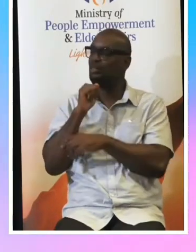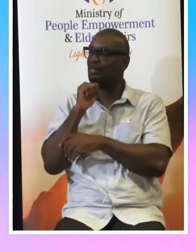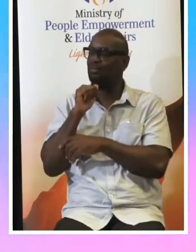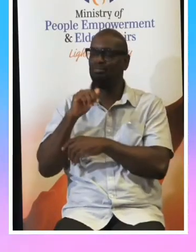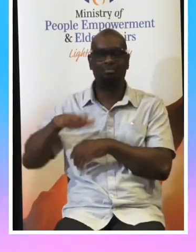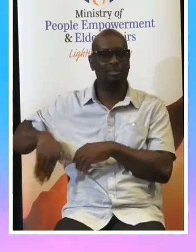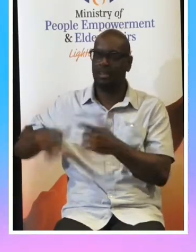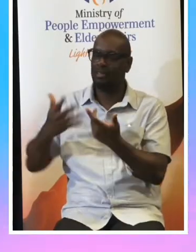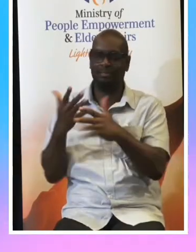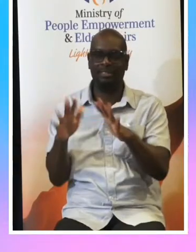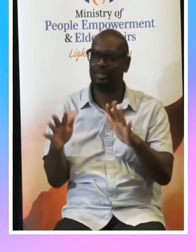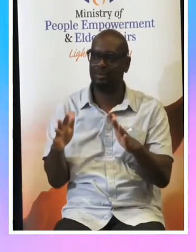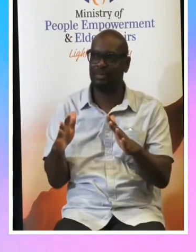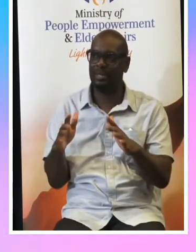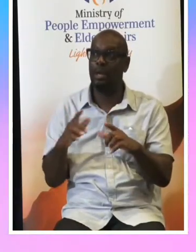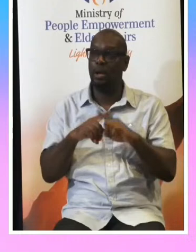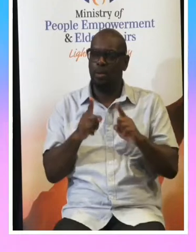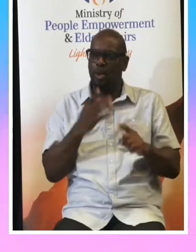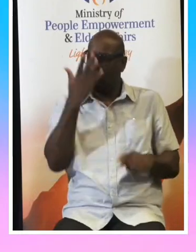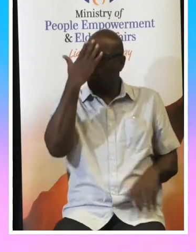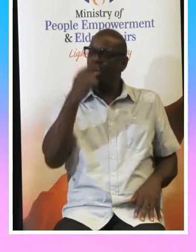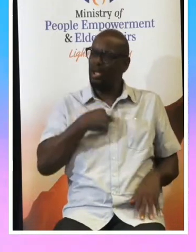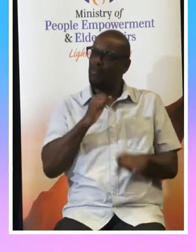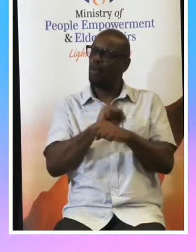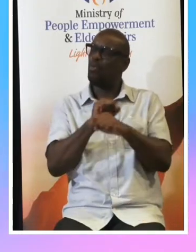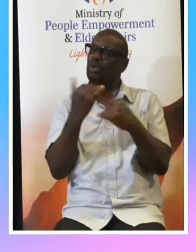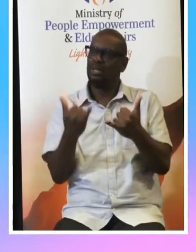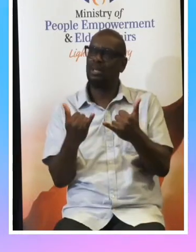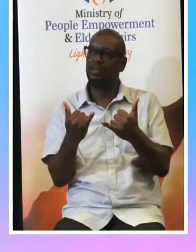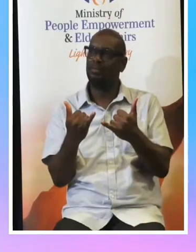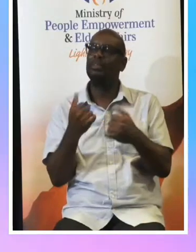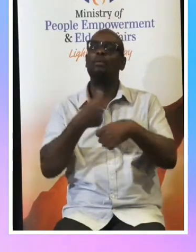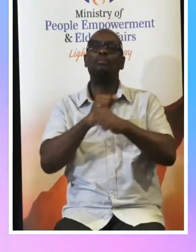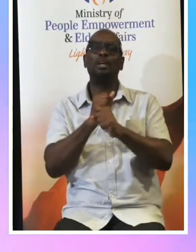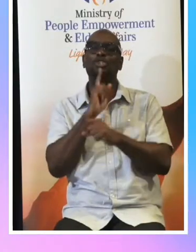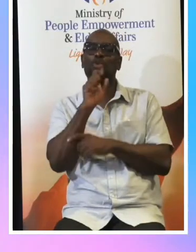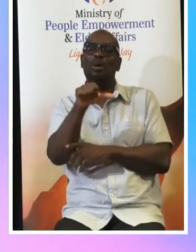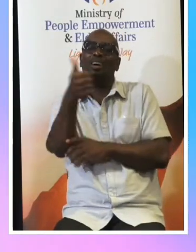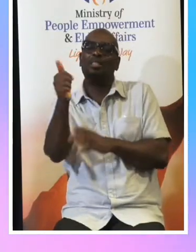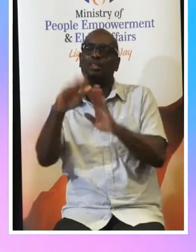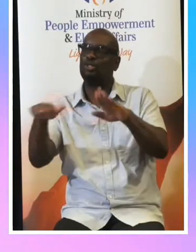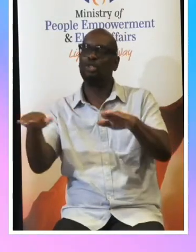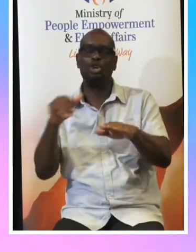work so that another child doesn't have to go through the indignity of hearing